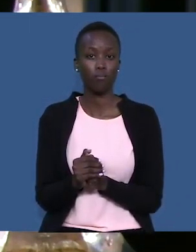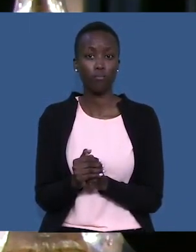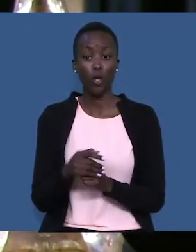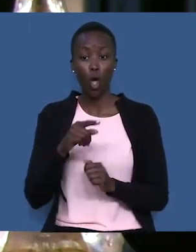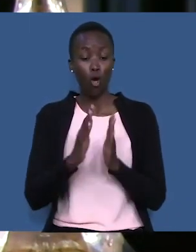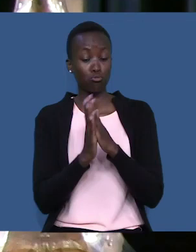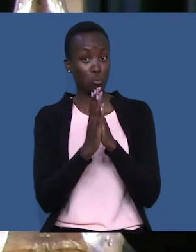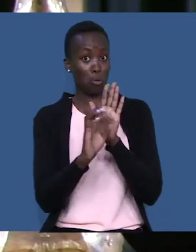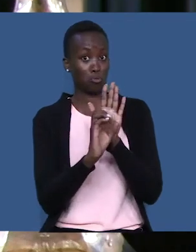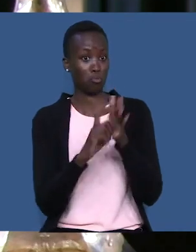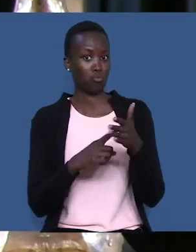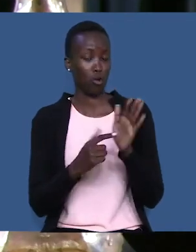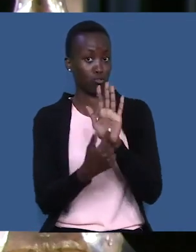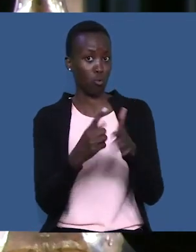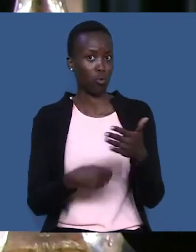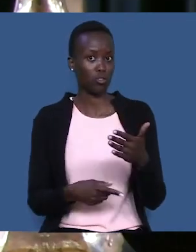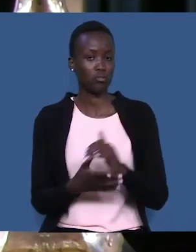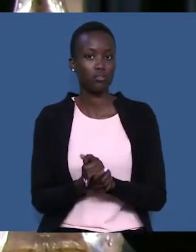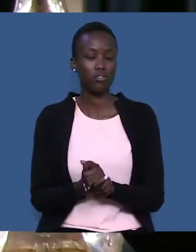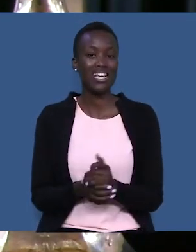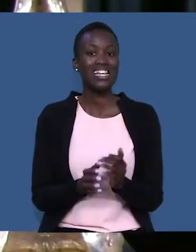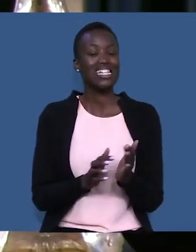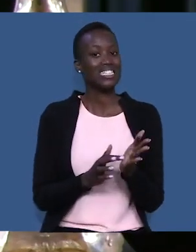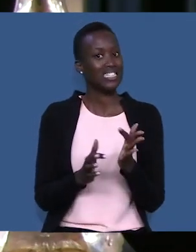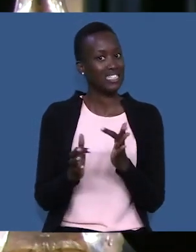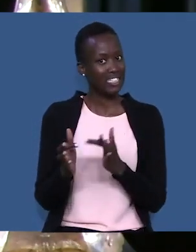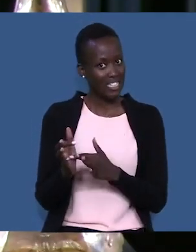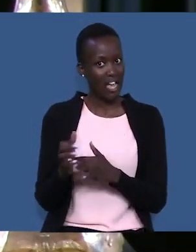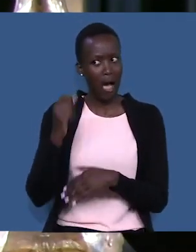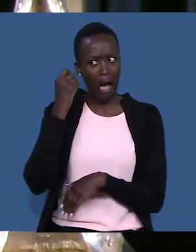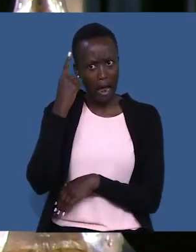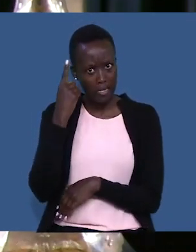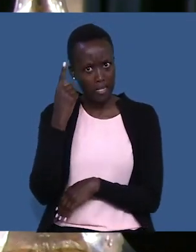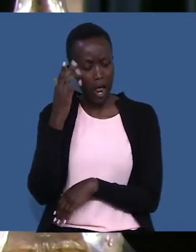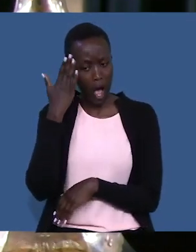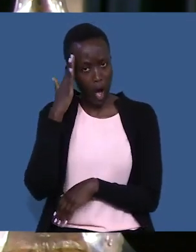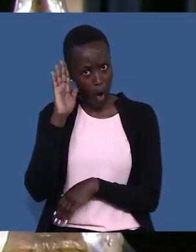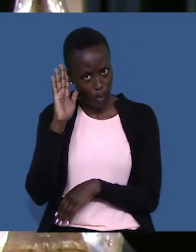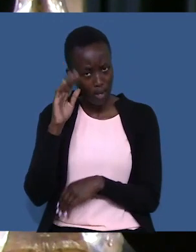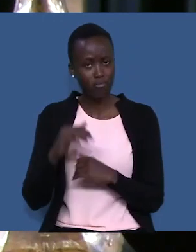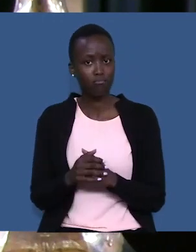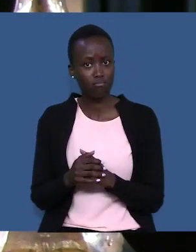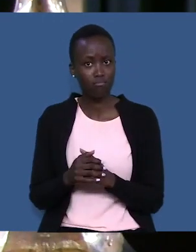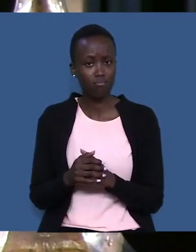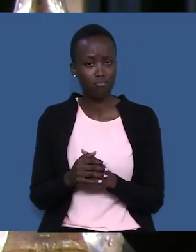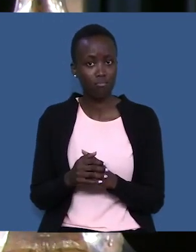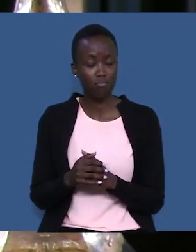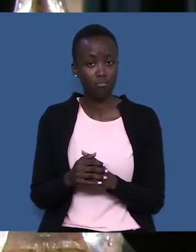incident is this. Jesus wakes up on the sea, and he realizes, my goodness, my mission is to